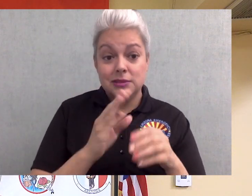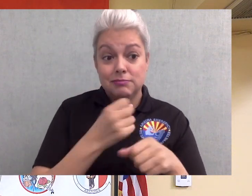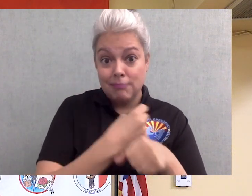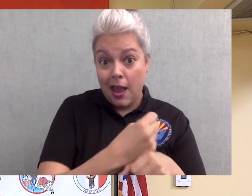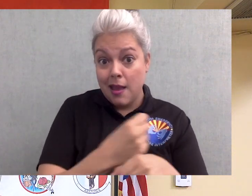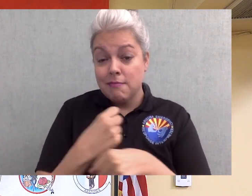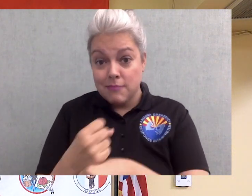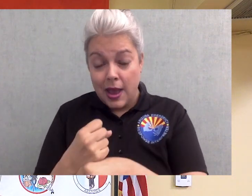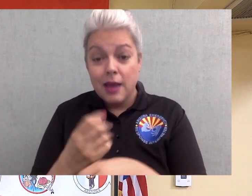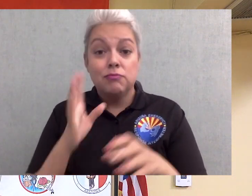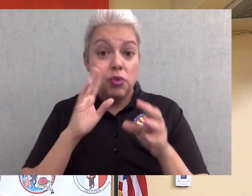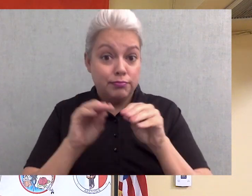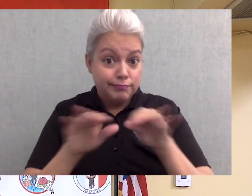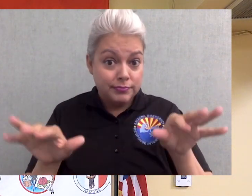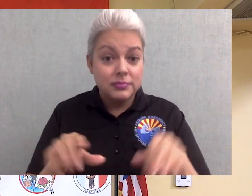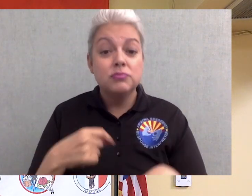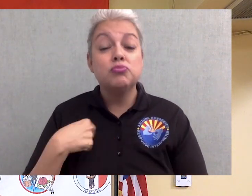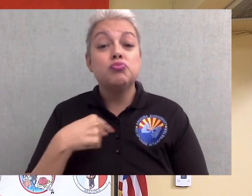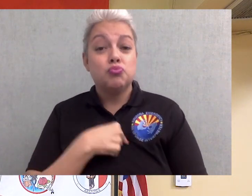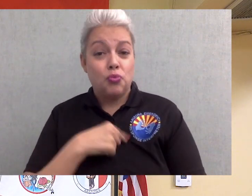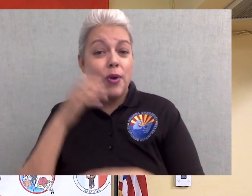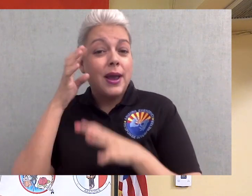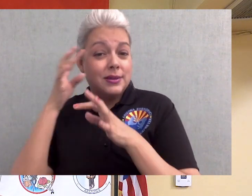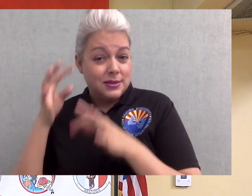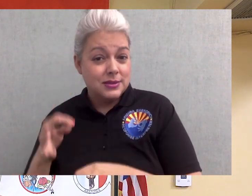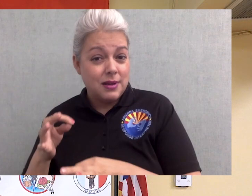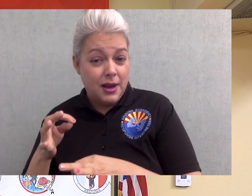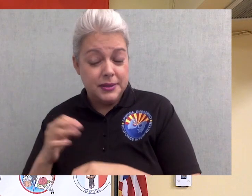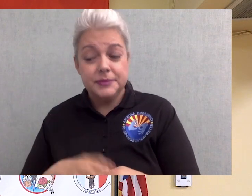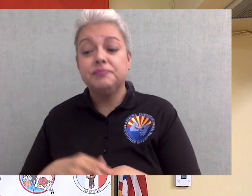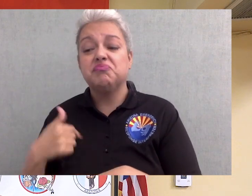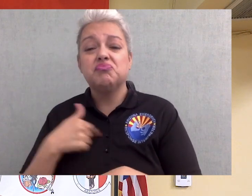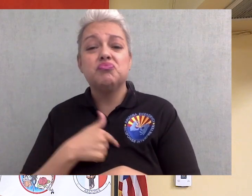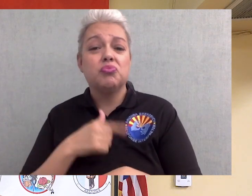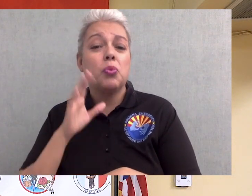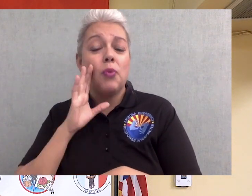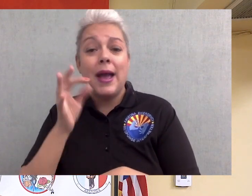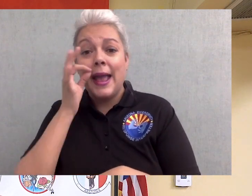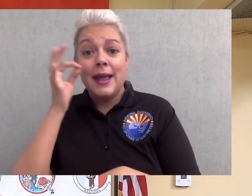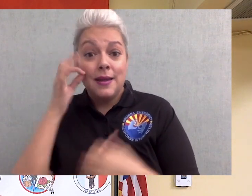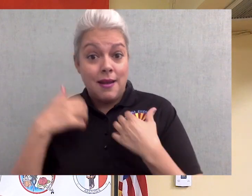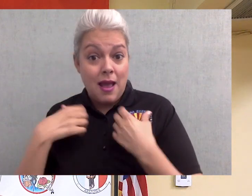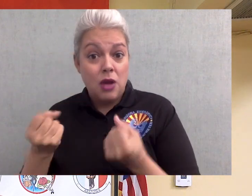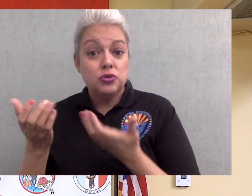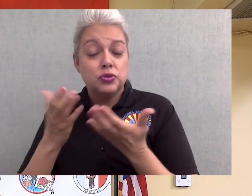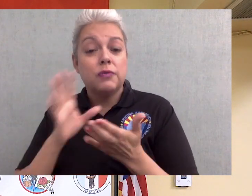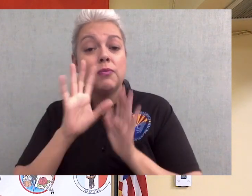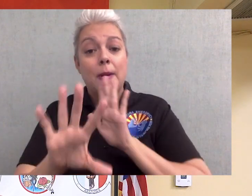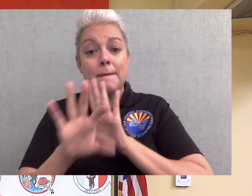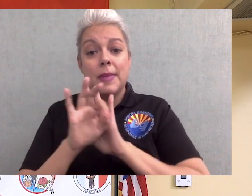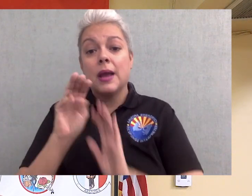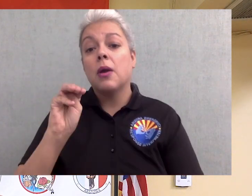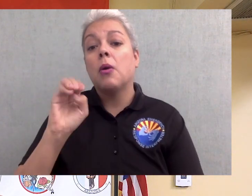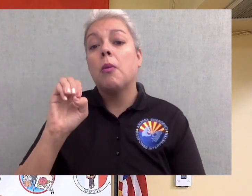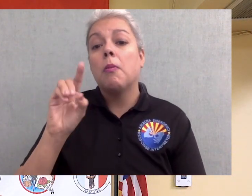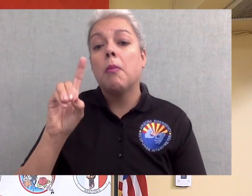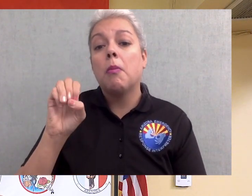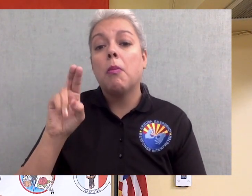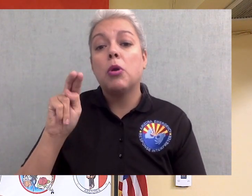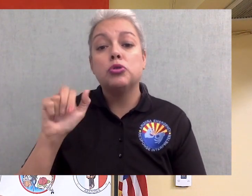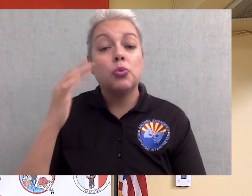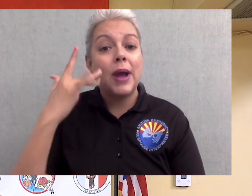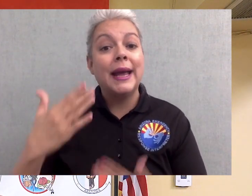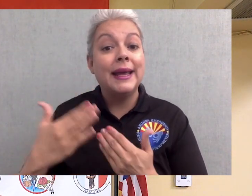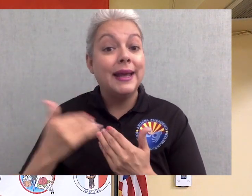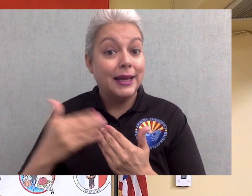health service. We have decided, well, the request we have made is that we want to go through the health service, and we're going to choose the Moderna vaccine because it's easier to store and